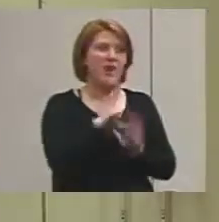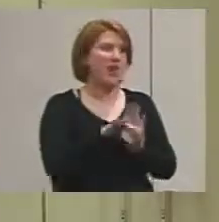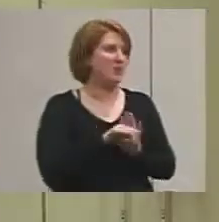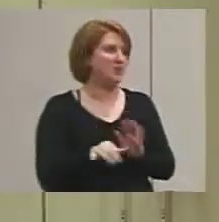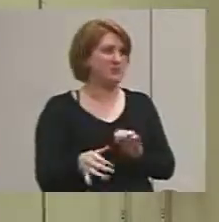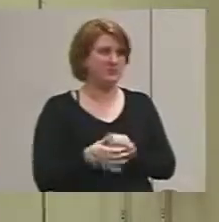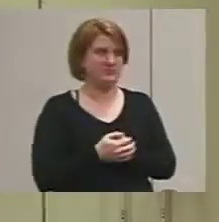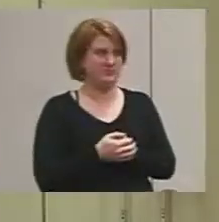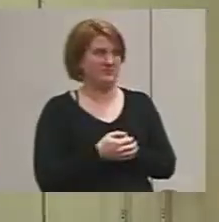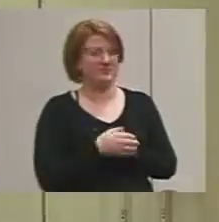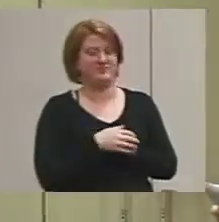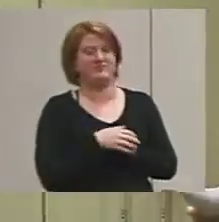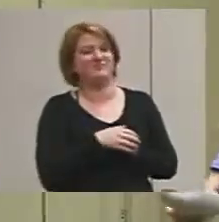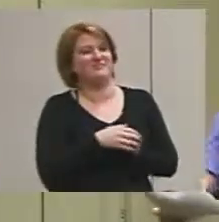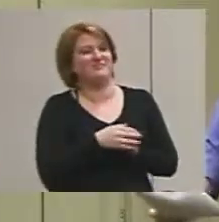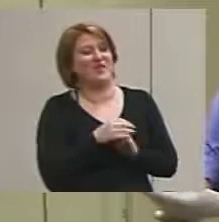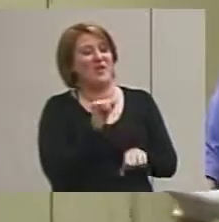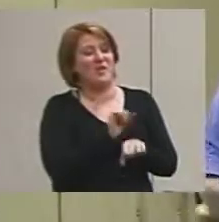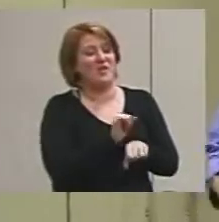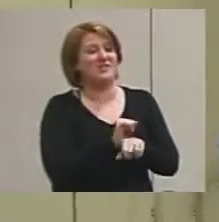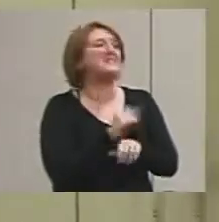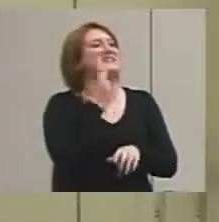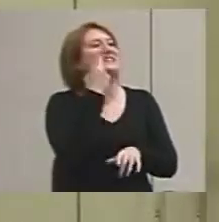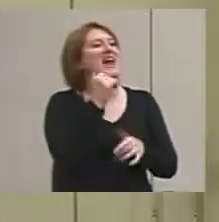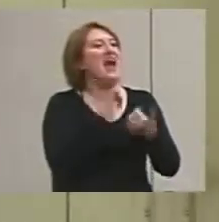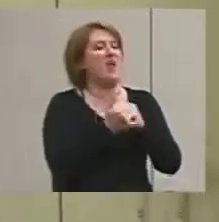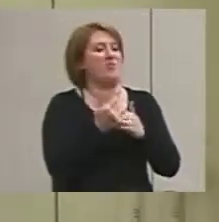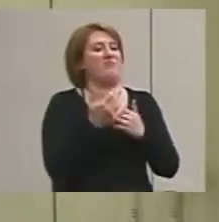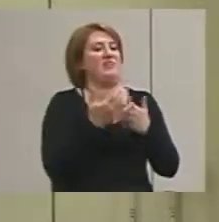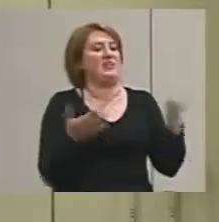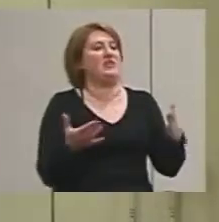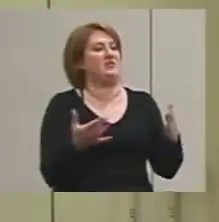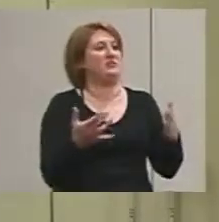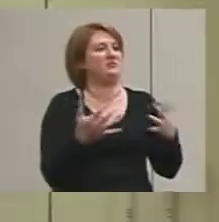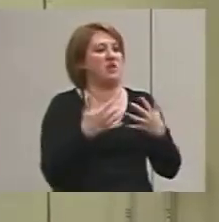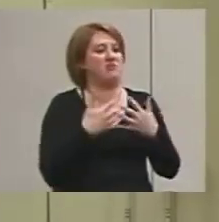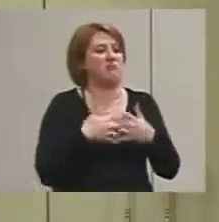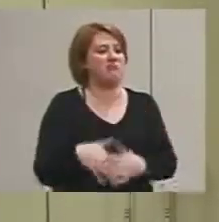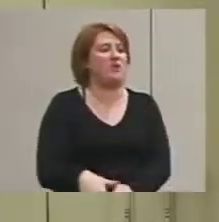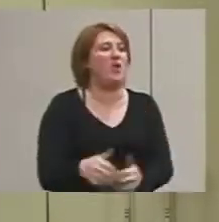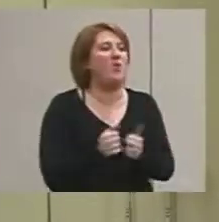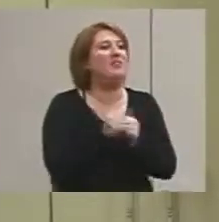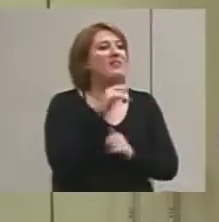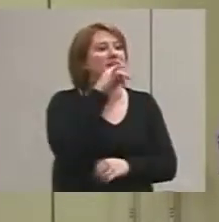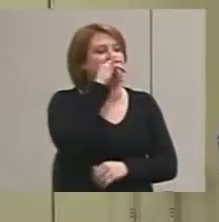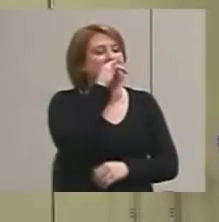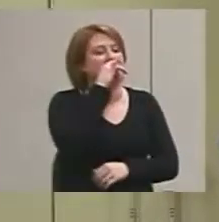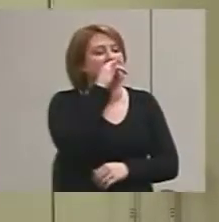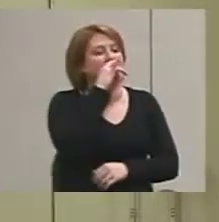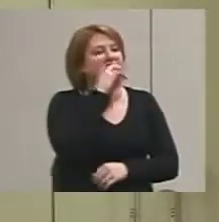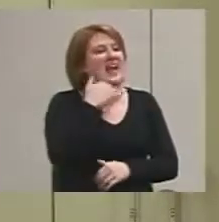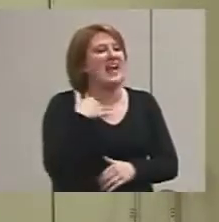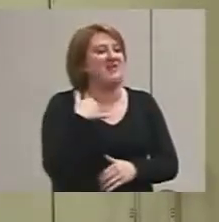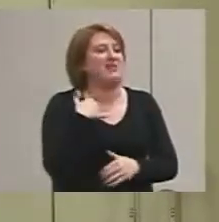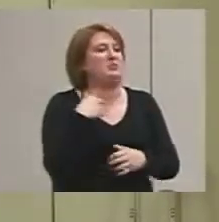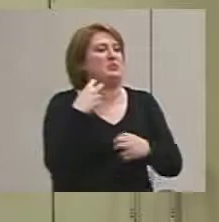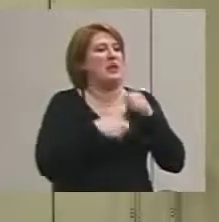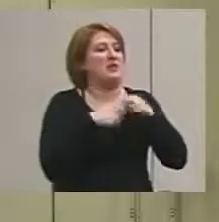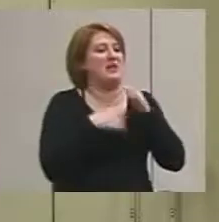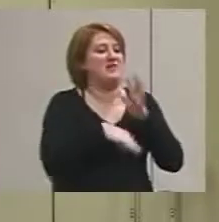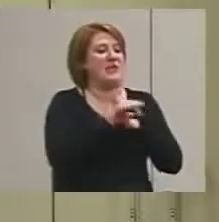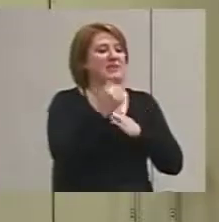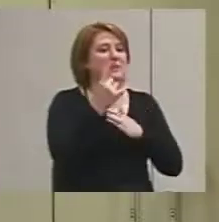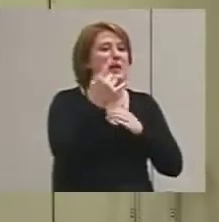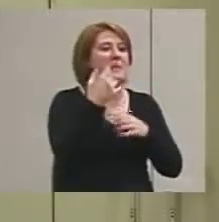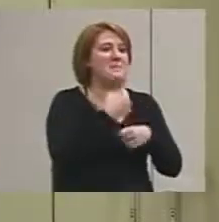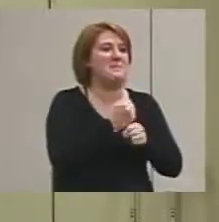on our data collection to see how things are going with this particular kid. We're having some issues in finding something that makes sense for the